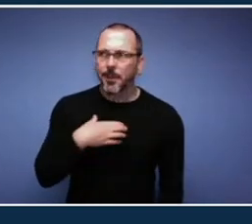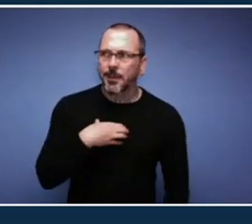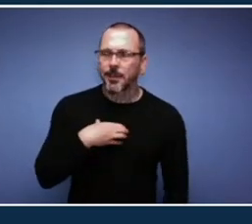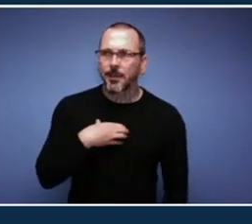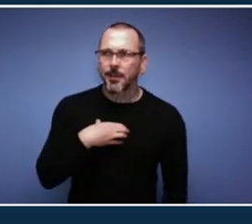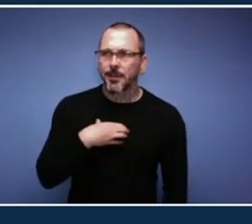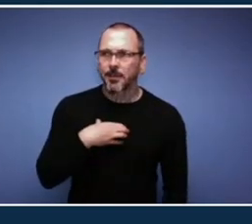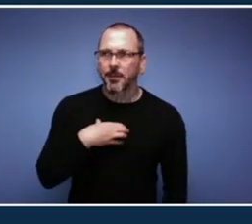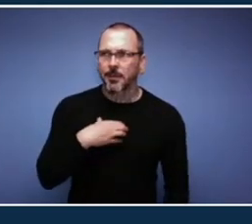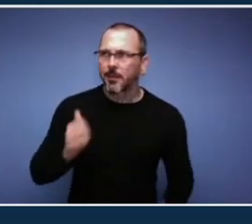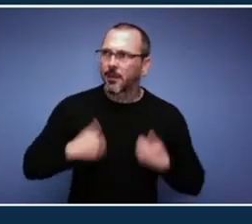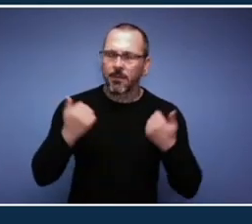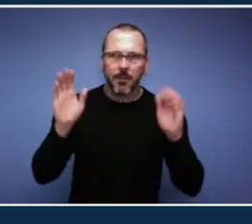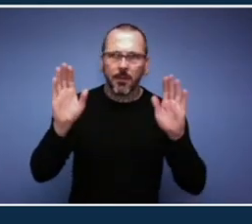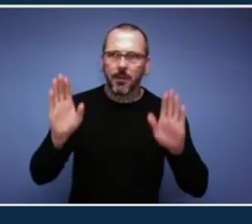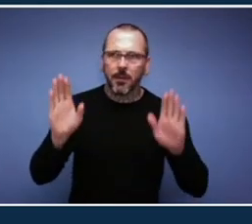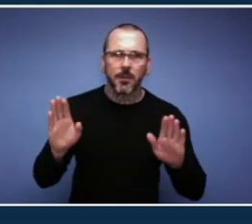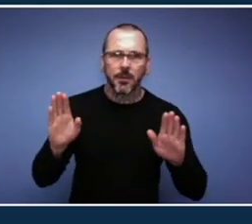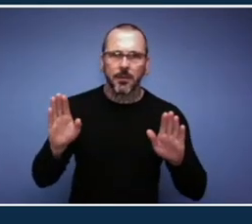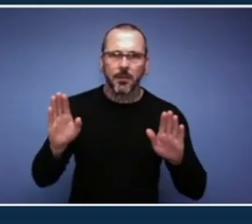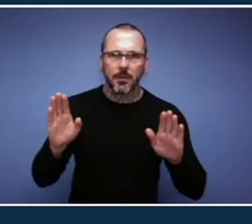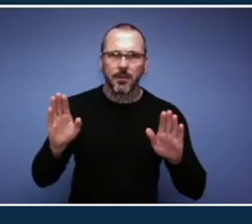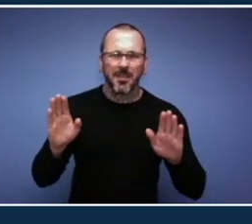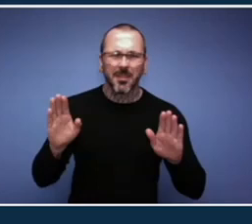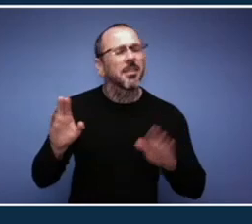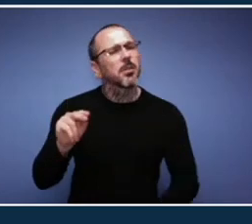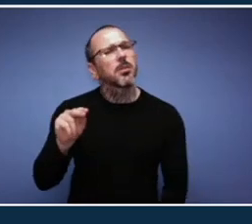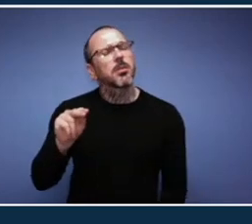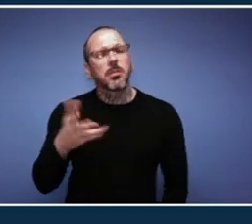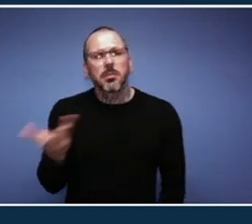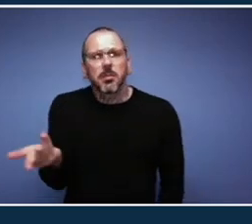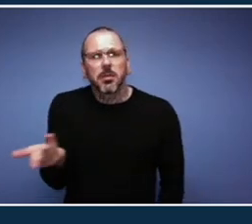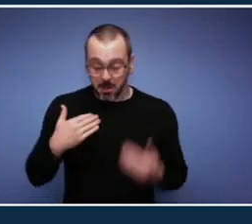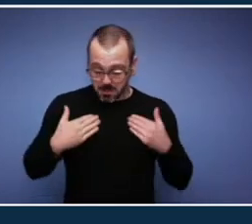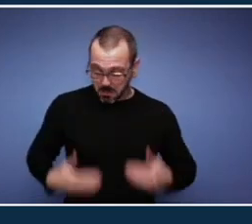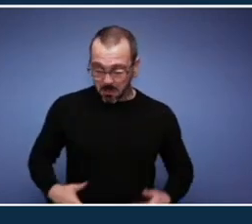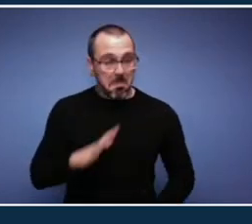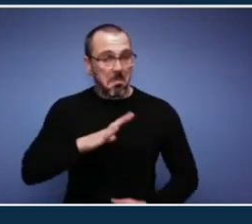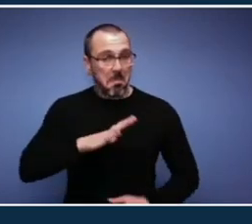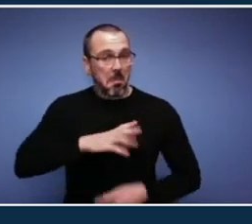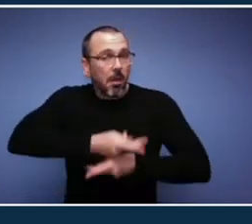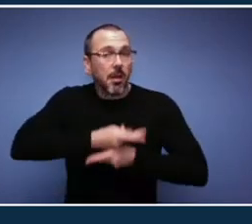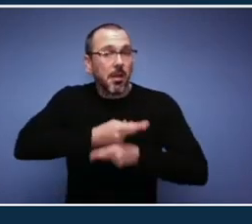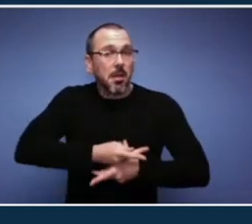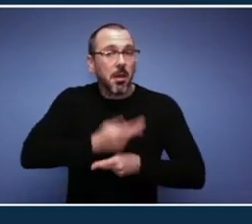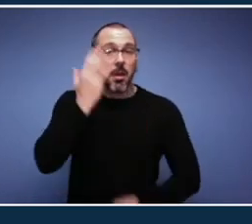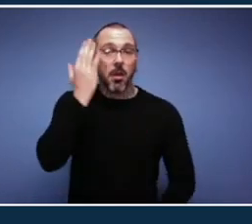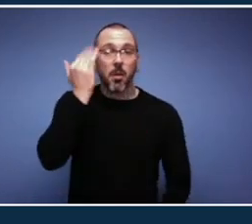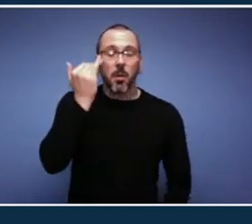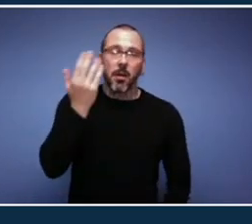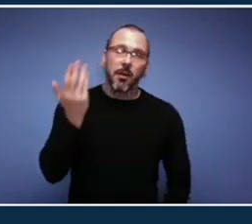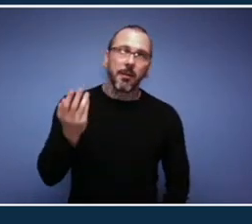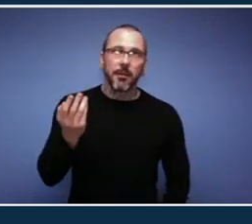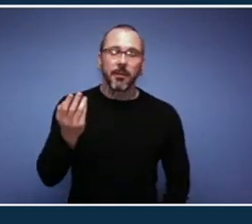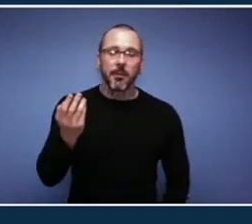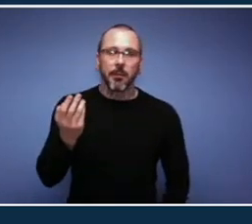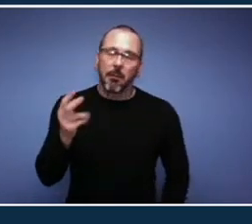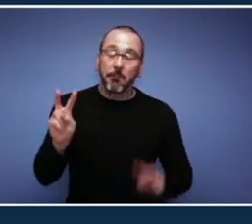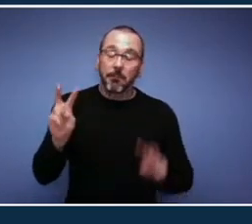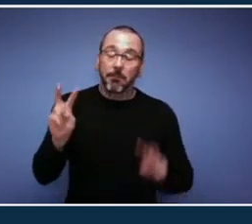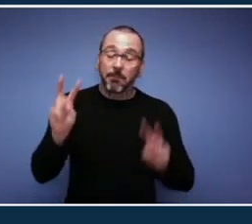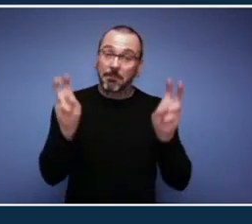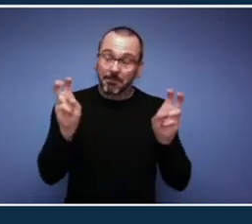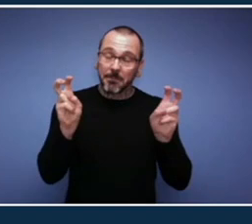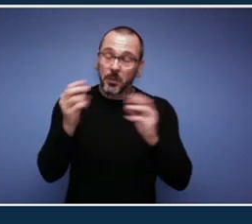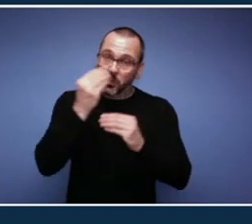So yeah, my body was taken care of, and I was like nourished, although I use the word very loosely because the food